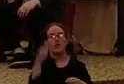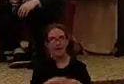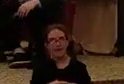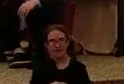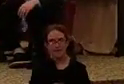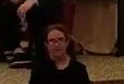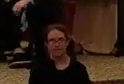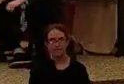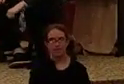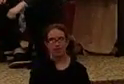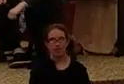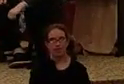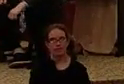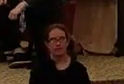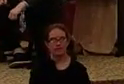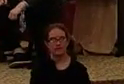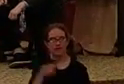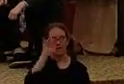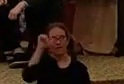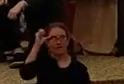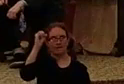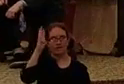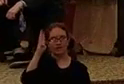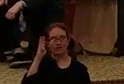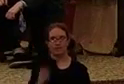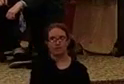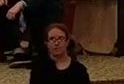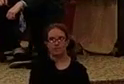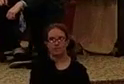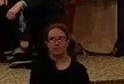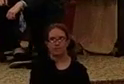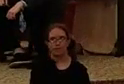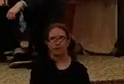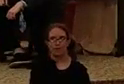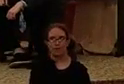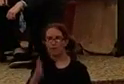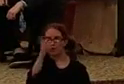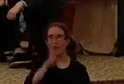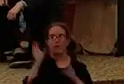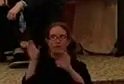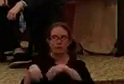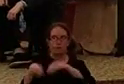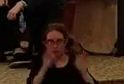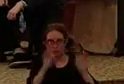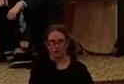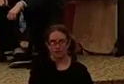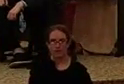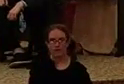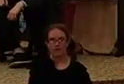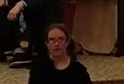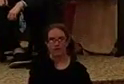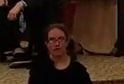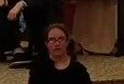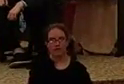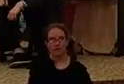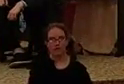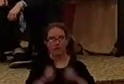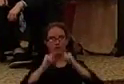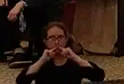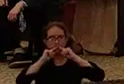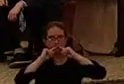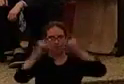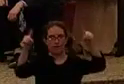name? He said, Jacob. What God was doing was getting him to give a confession,